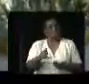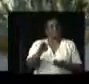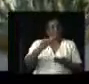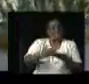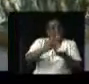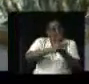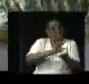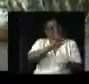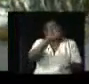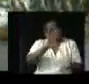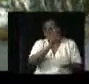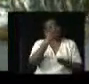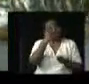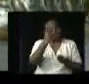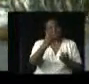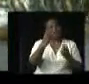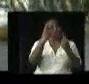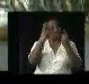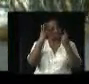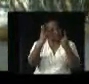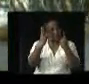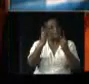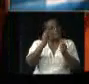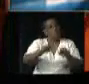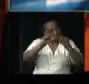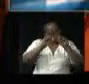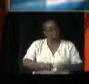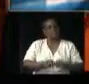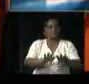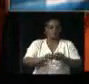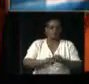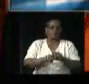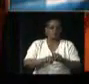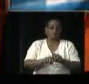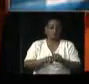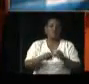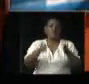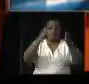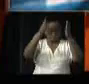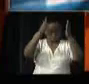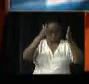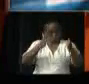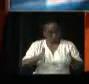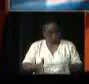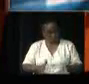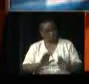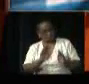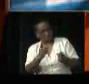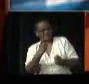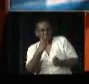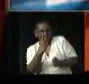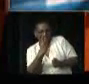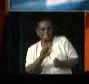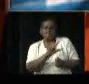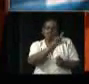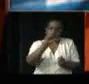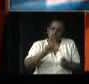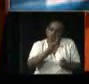February 2013. The monument must be unveiled, proverbially, before July 1,